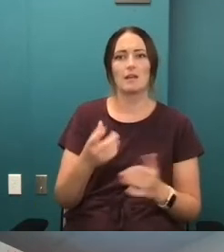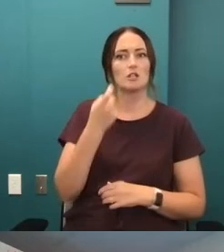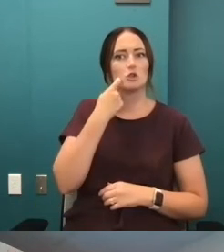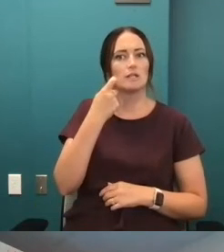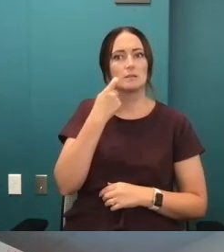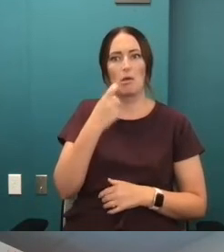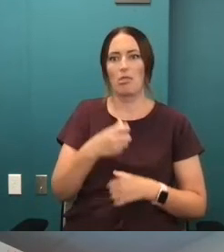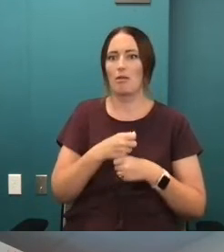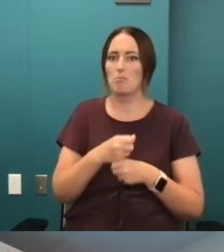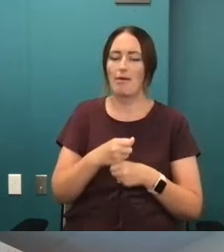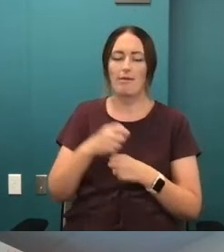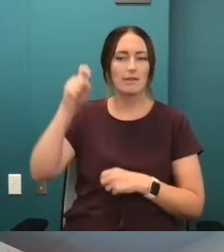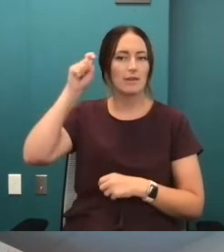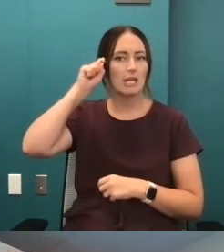aids